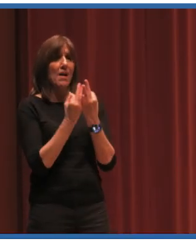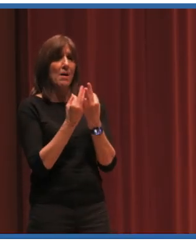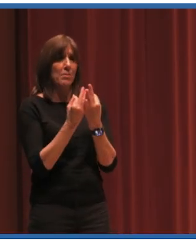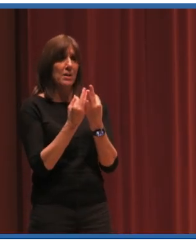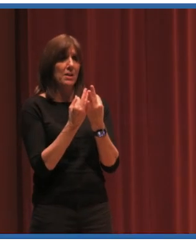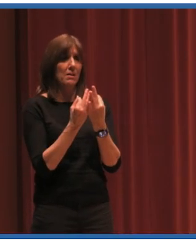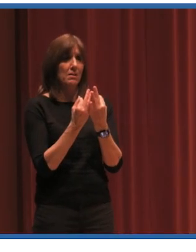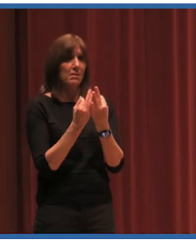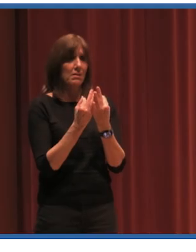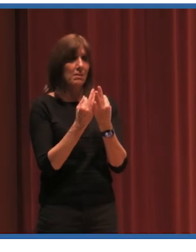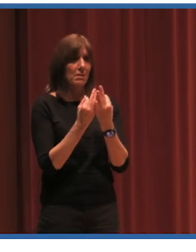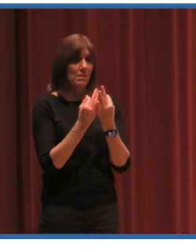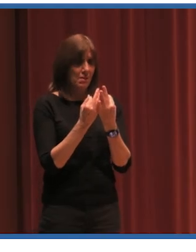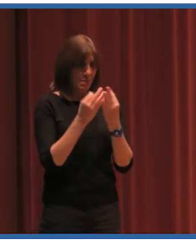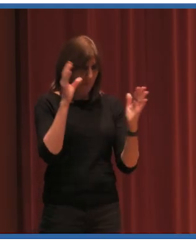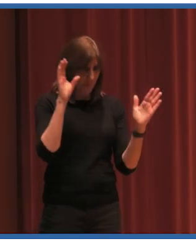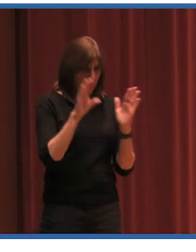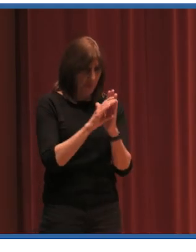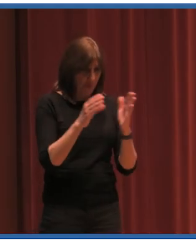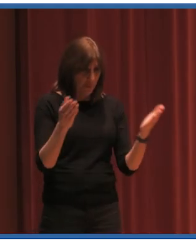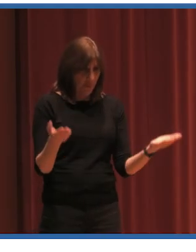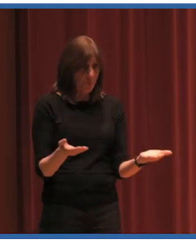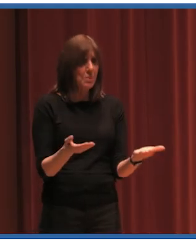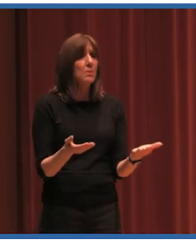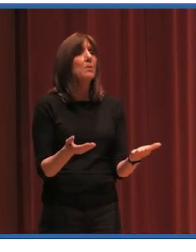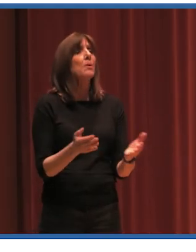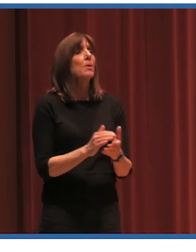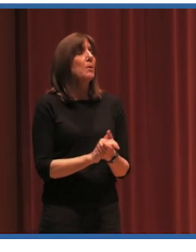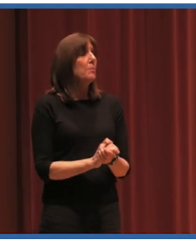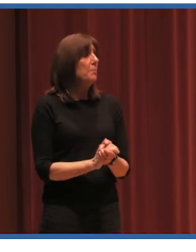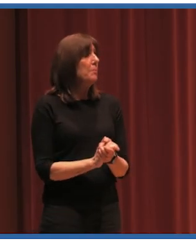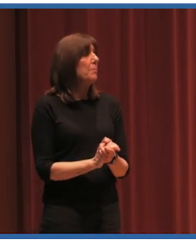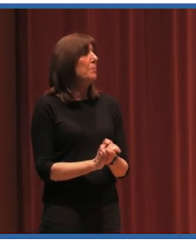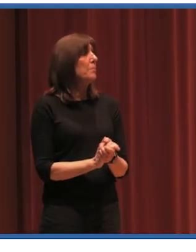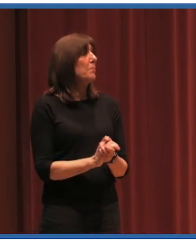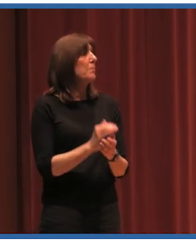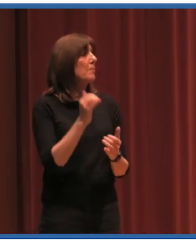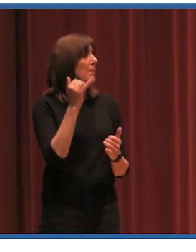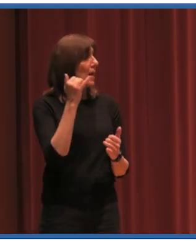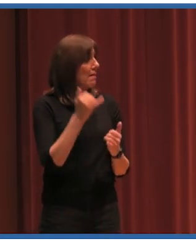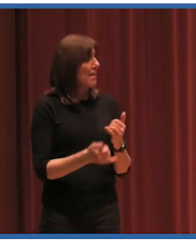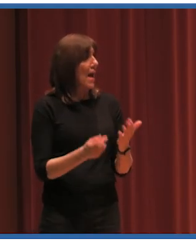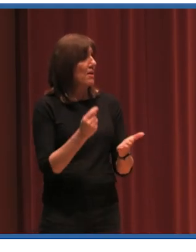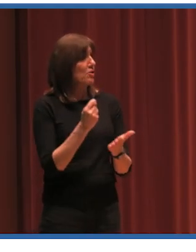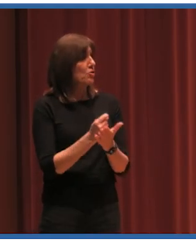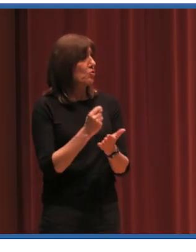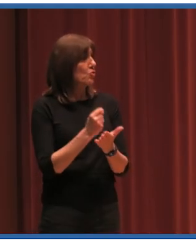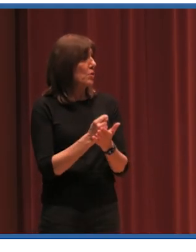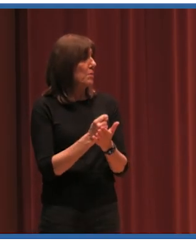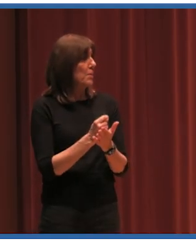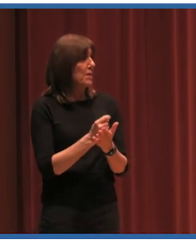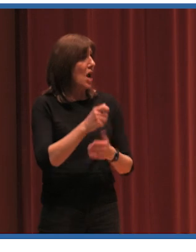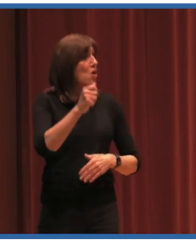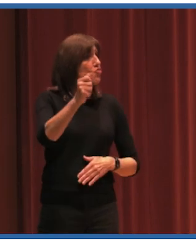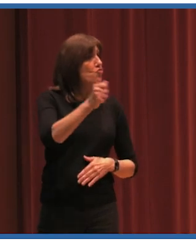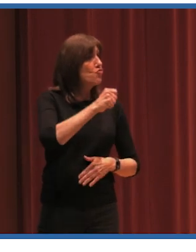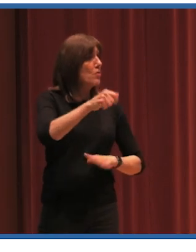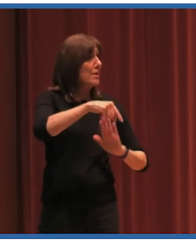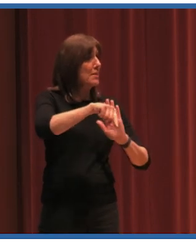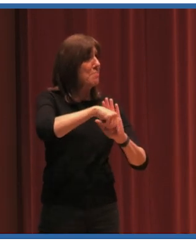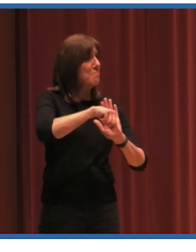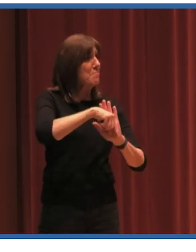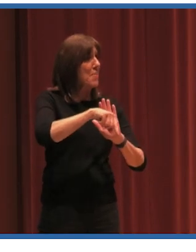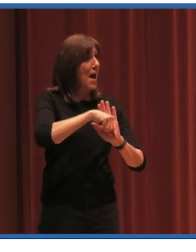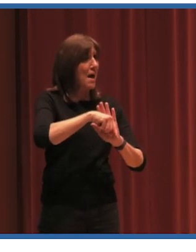then finally, I will say that many think that when the last treatment is done and you ring the bell, that